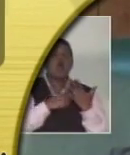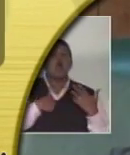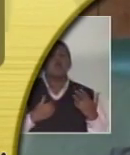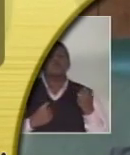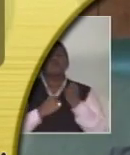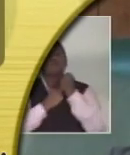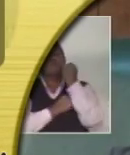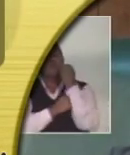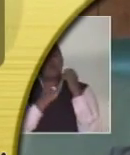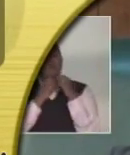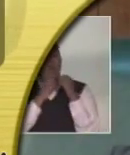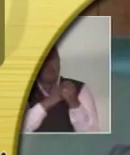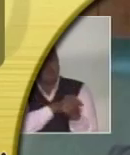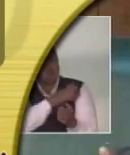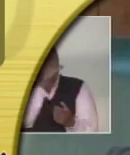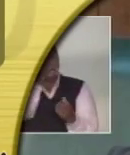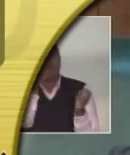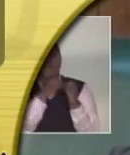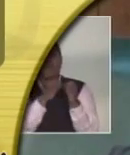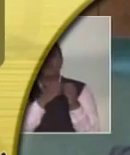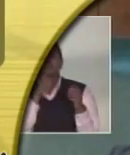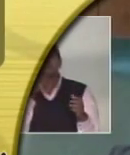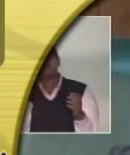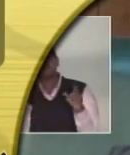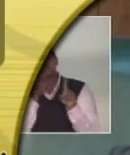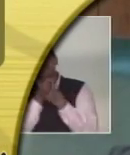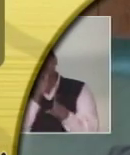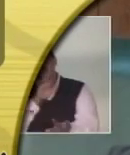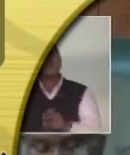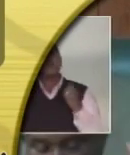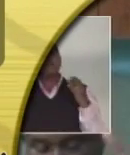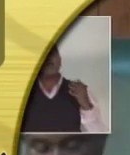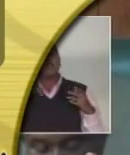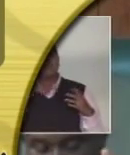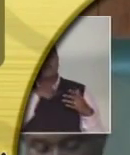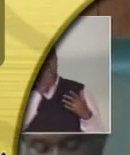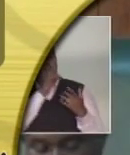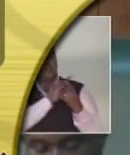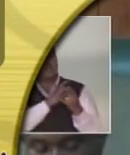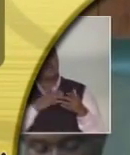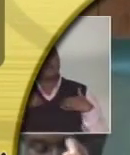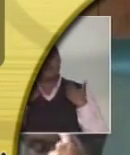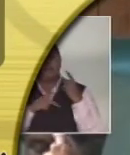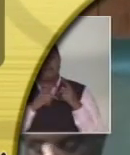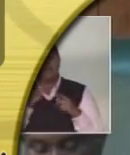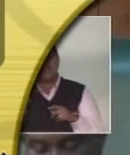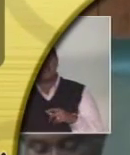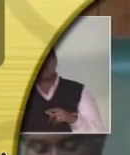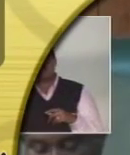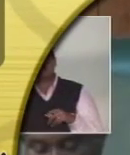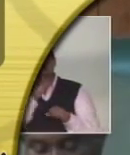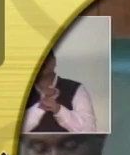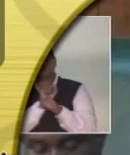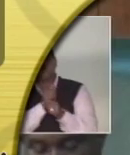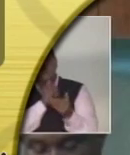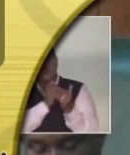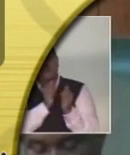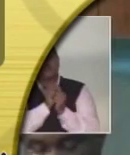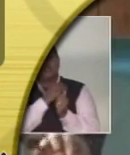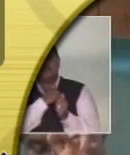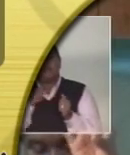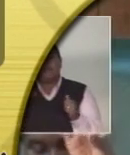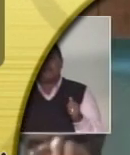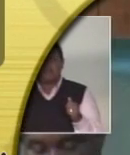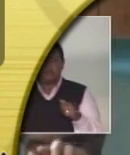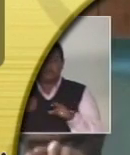the ones that we have there, to impact about 15,000 young people. I've tasked the NYS to work closer to the members of Parliament,